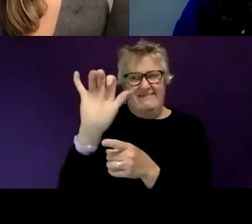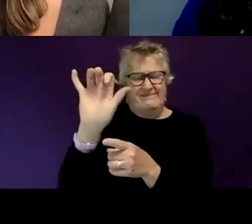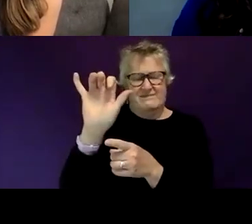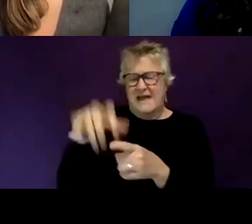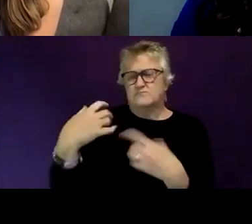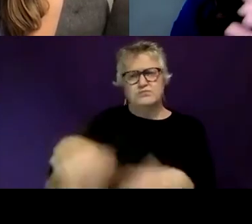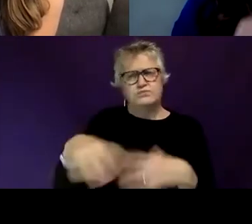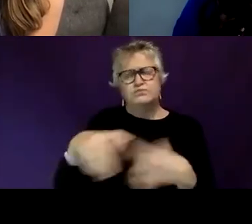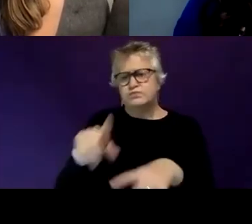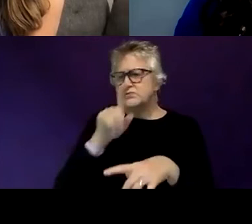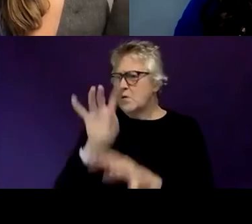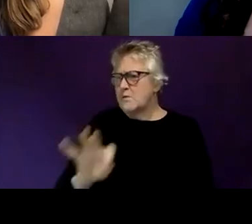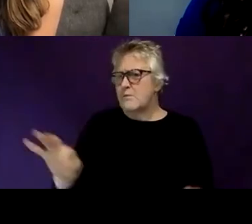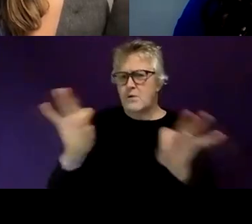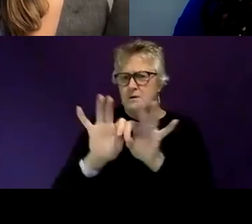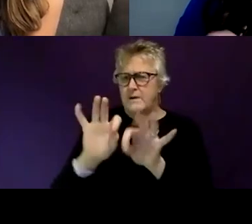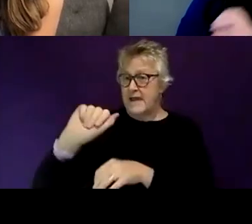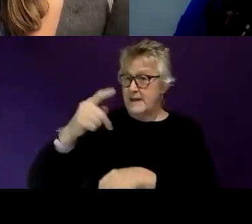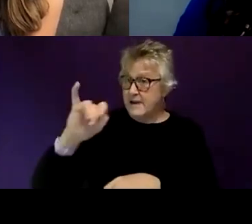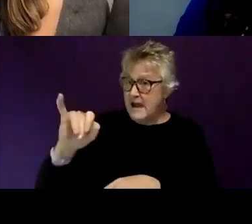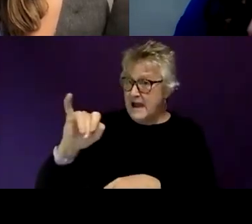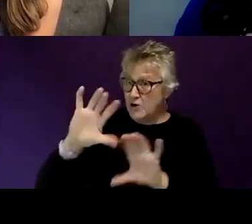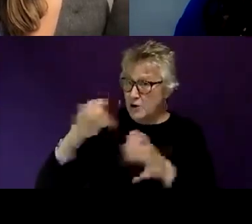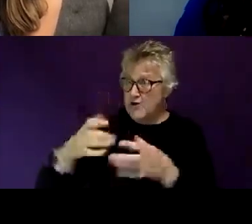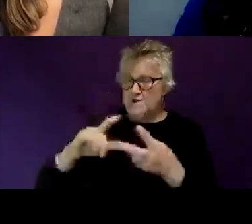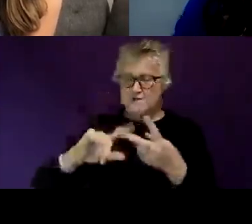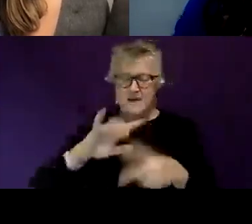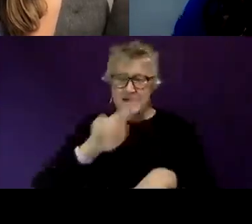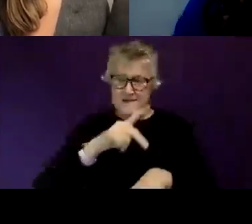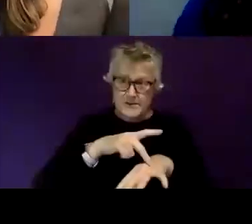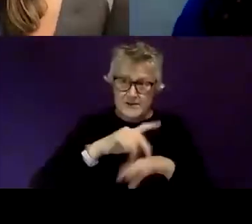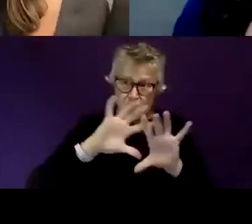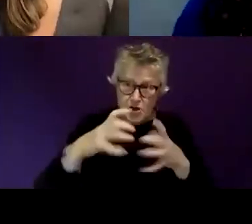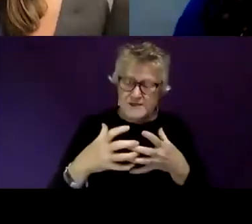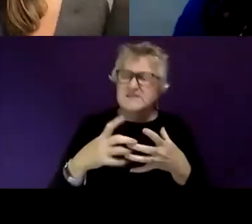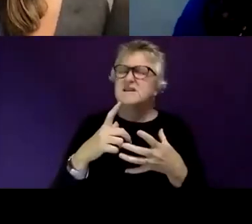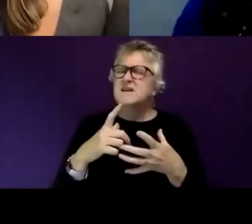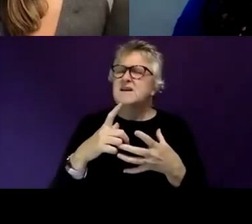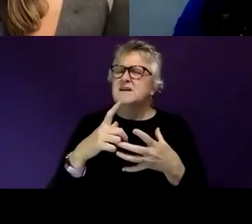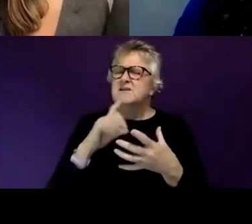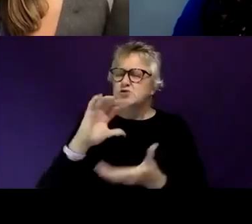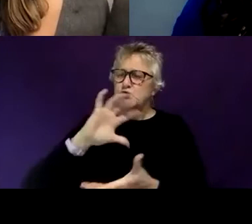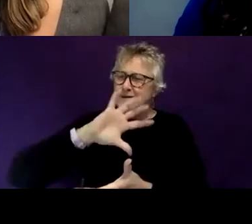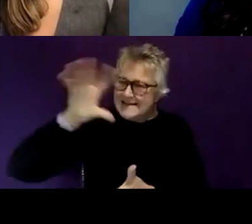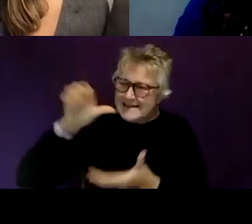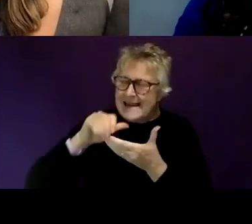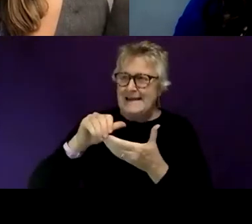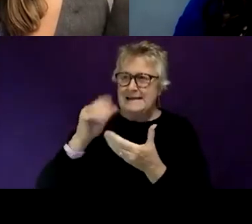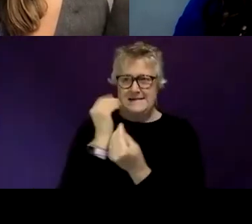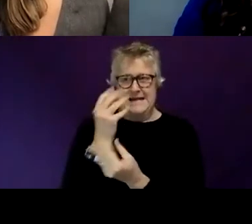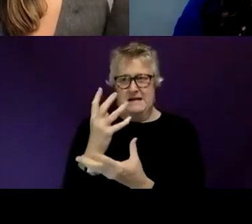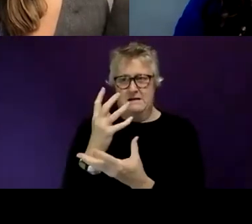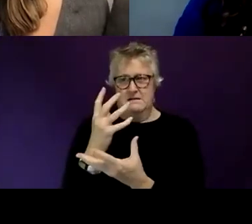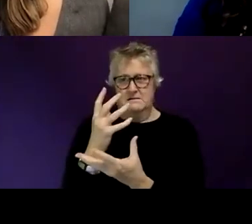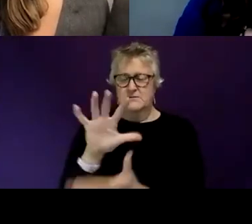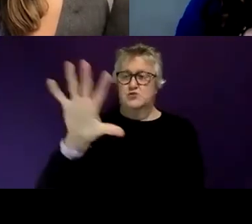the API caucus, Filipino caucus, to get the data, to get the phone list. And that is